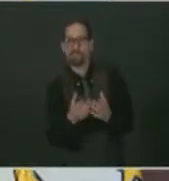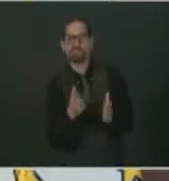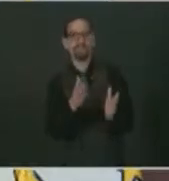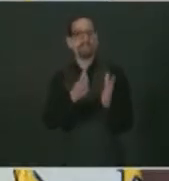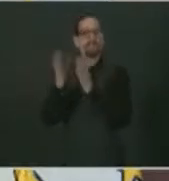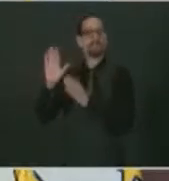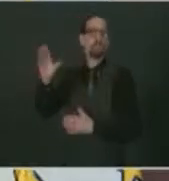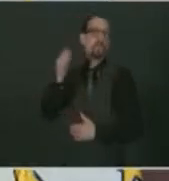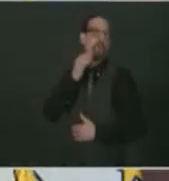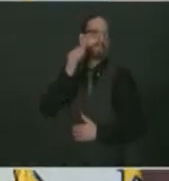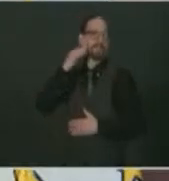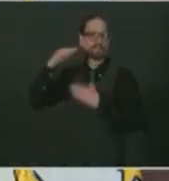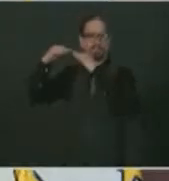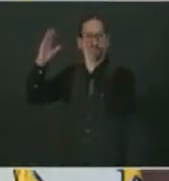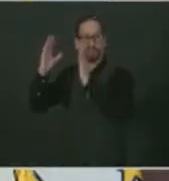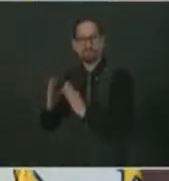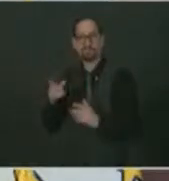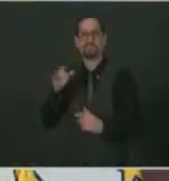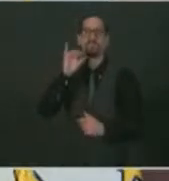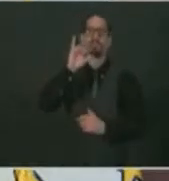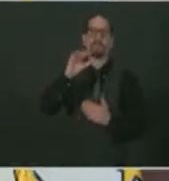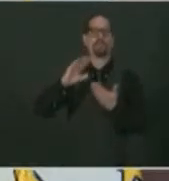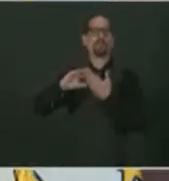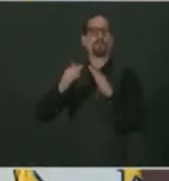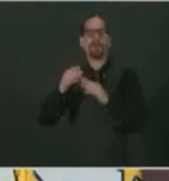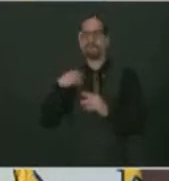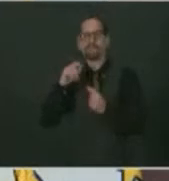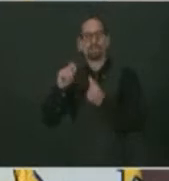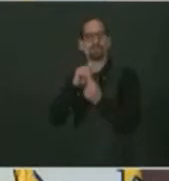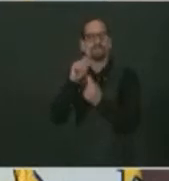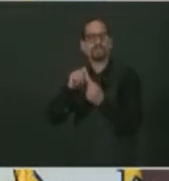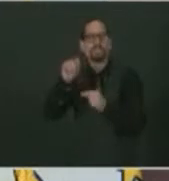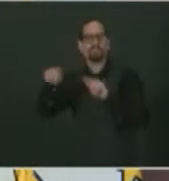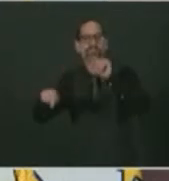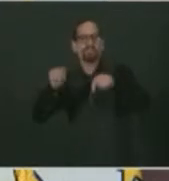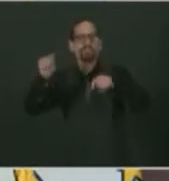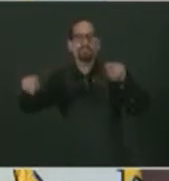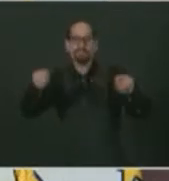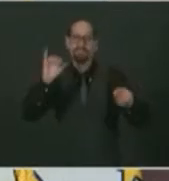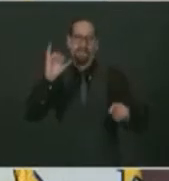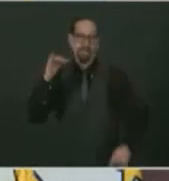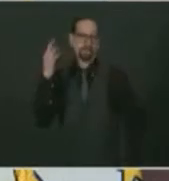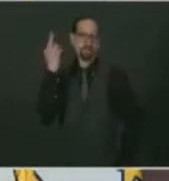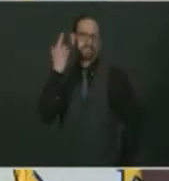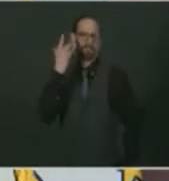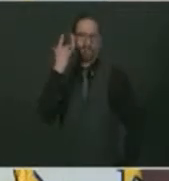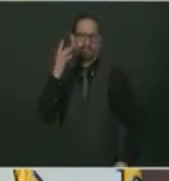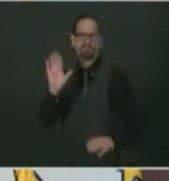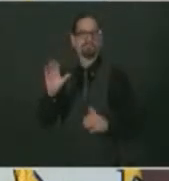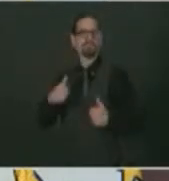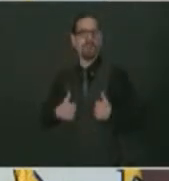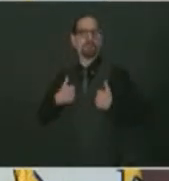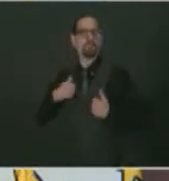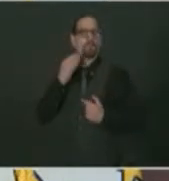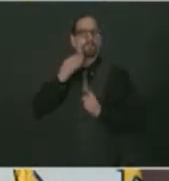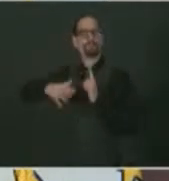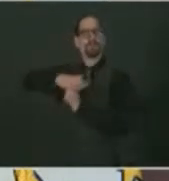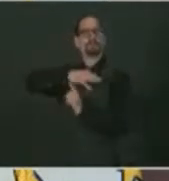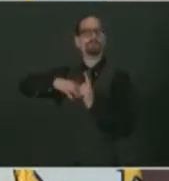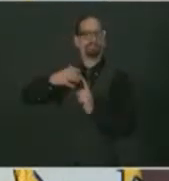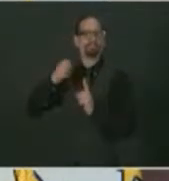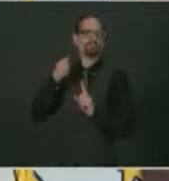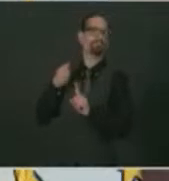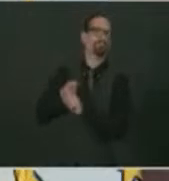why certain communities are disproportionately impacted compared to others. That's why it's so critical